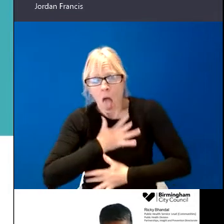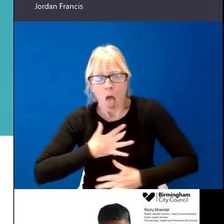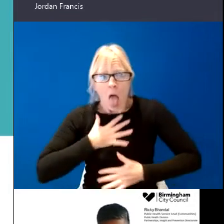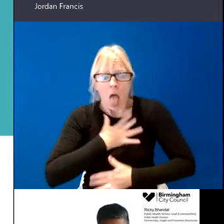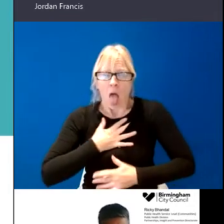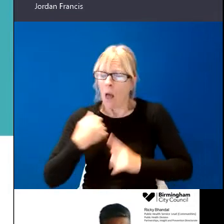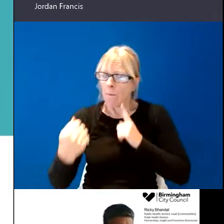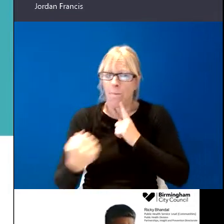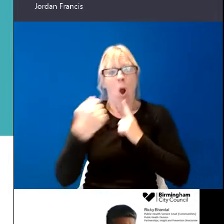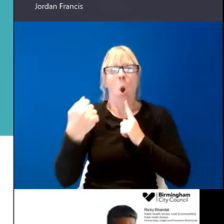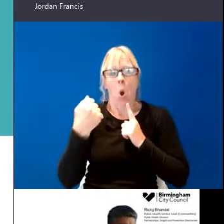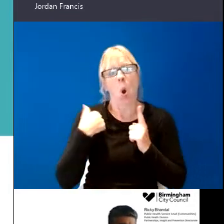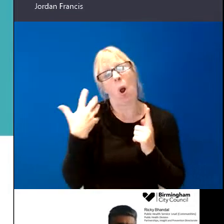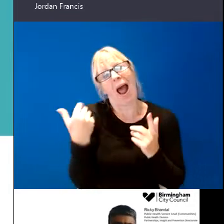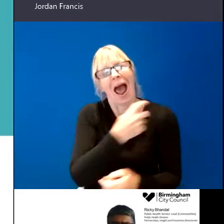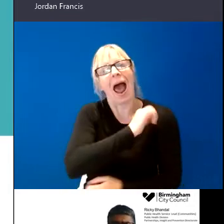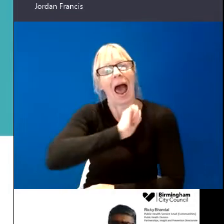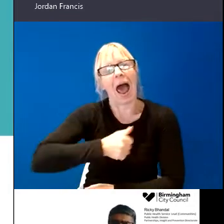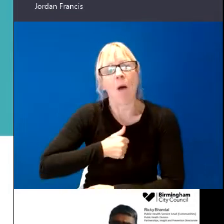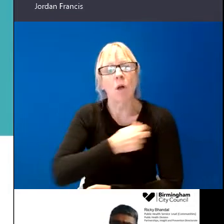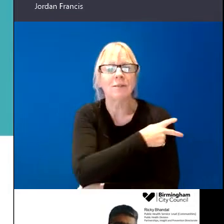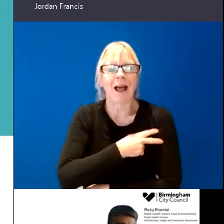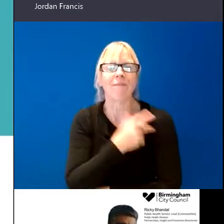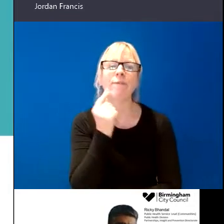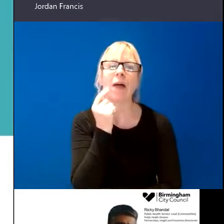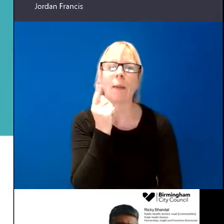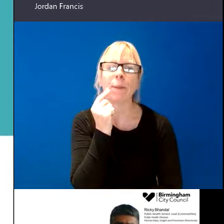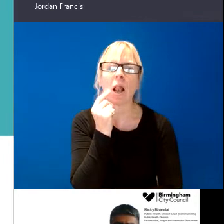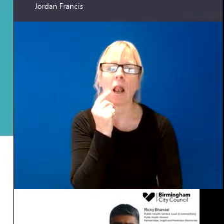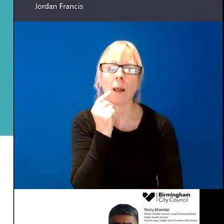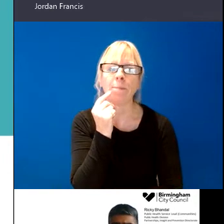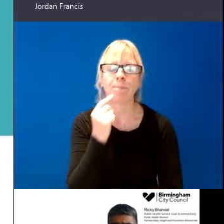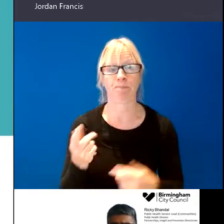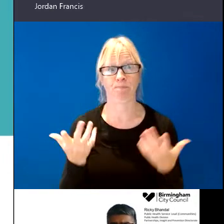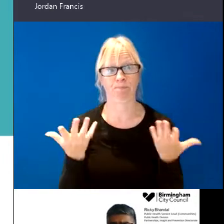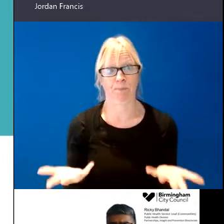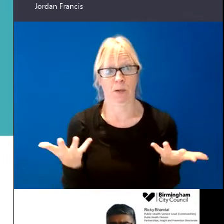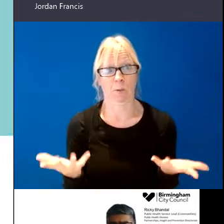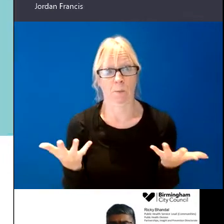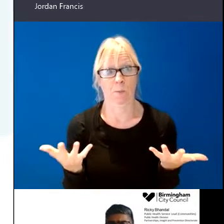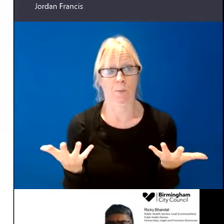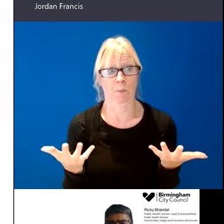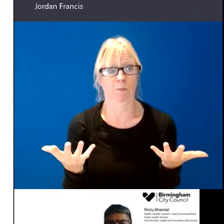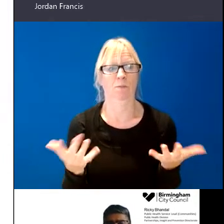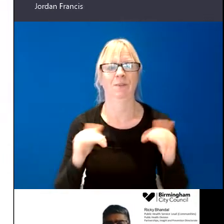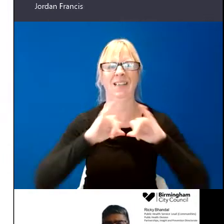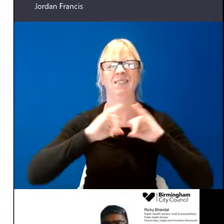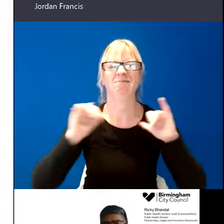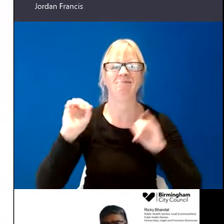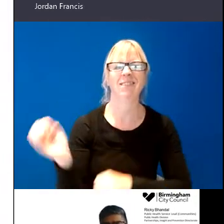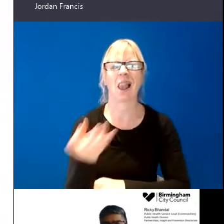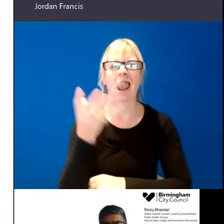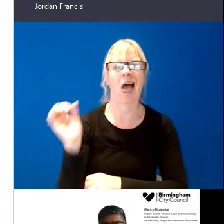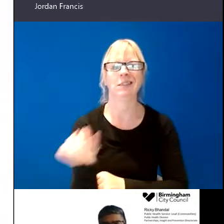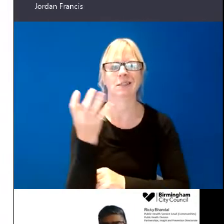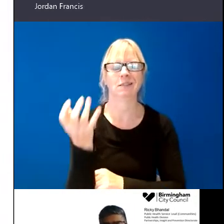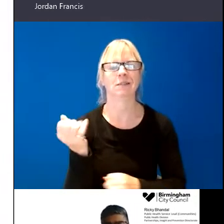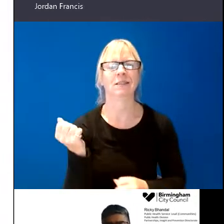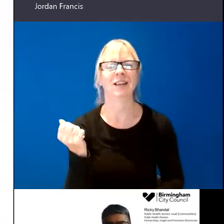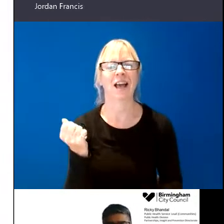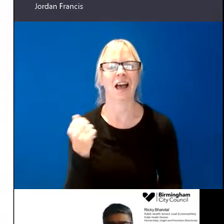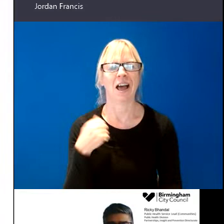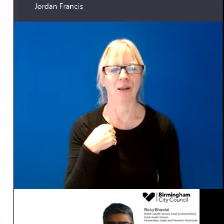required. With that being said, I'm going to go into the slide. So I will be saying Jordan, next slide,